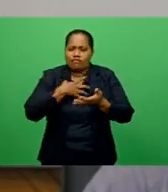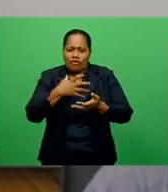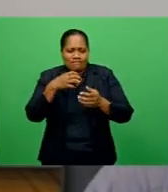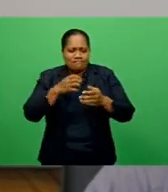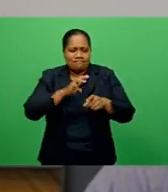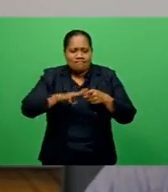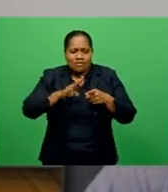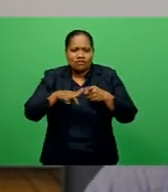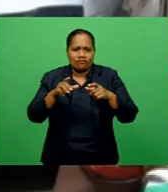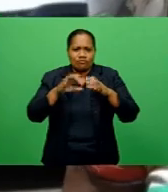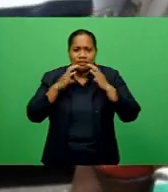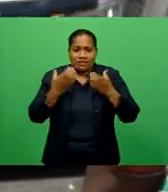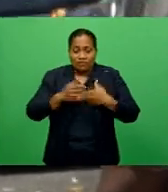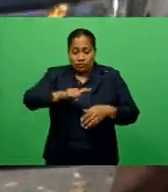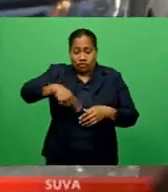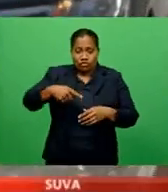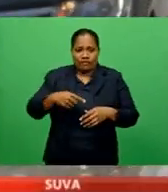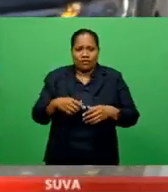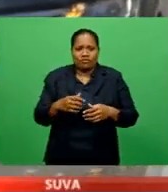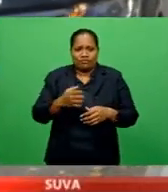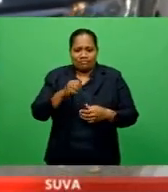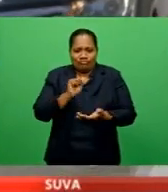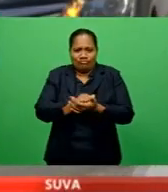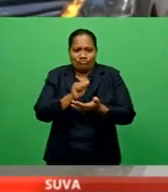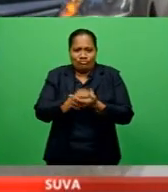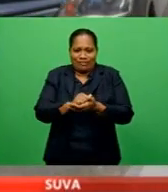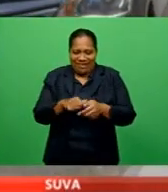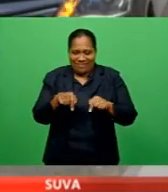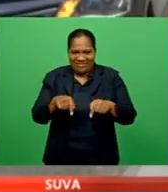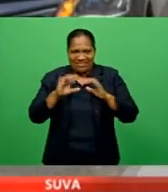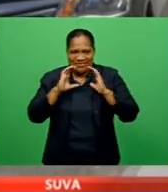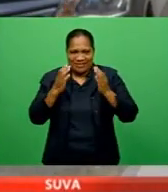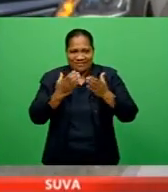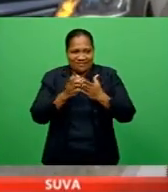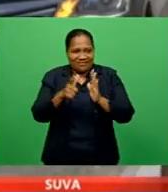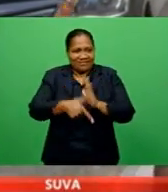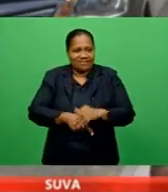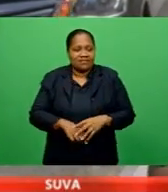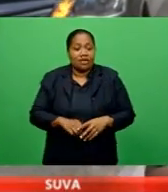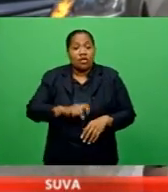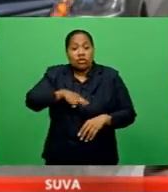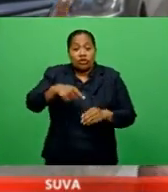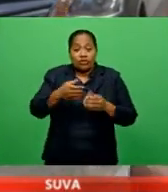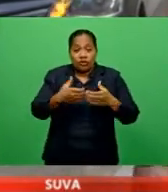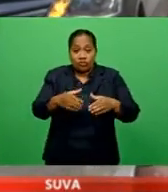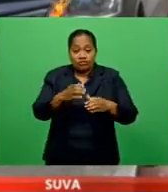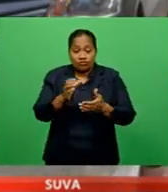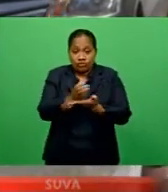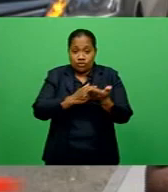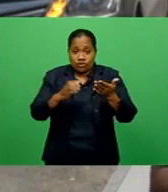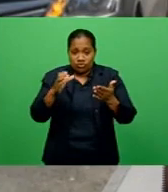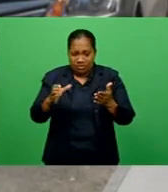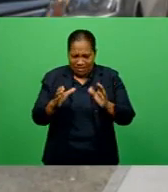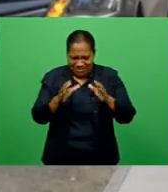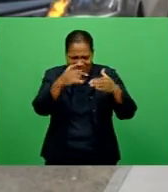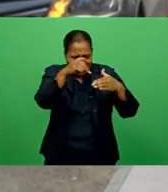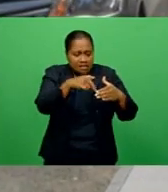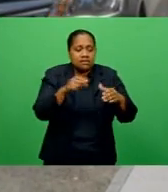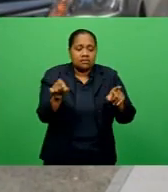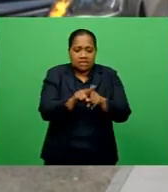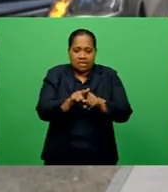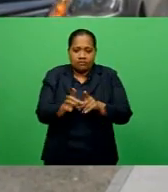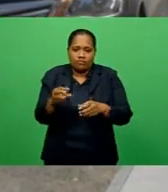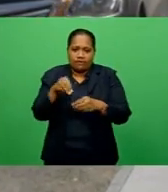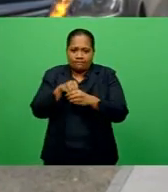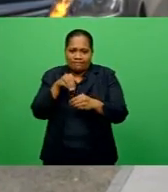Suva rocking this Christmas period. The Fijian Competition and Consumer Commission will also be part of the week-long event to ensure that Fijians are